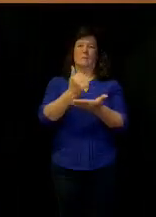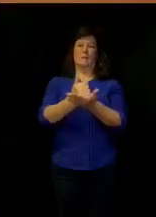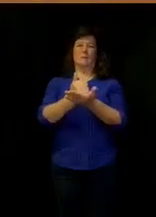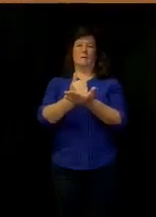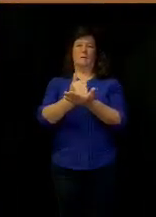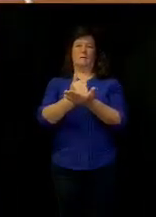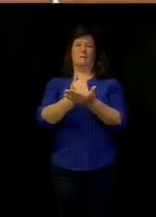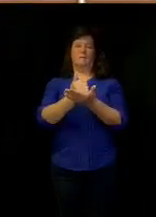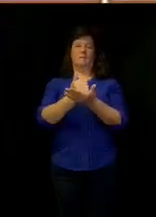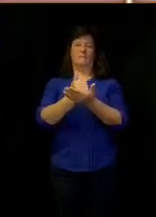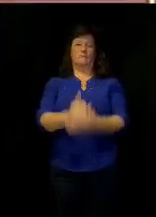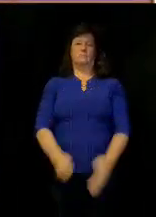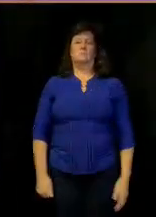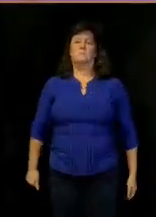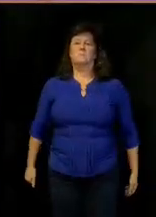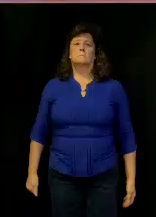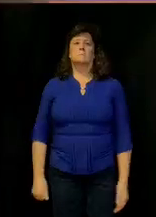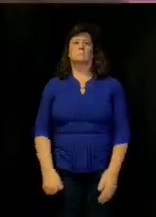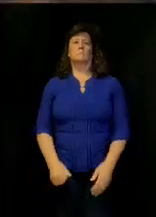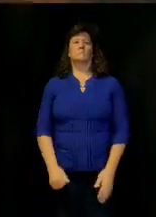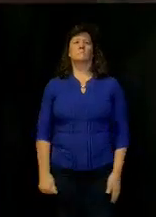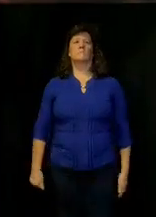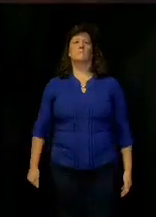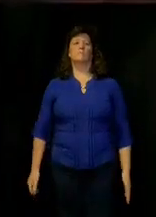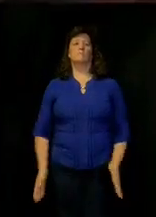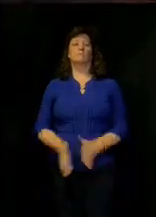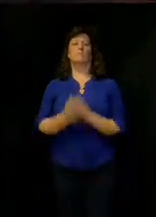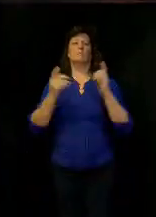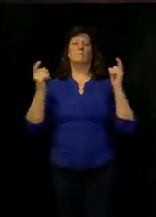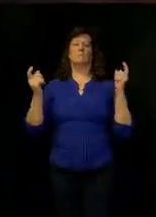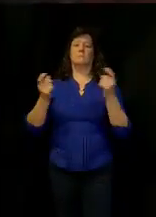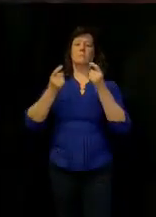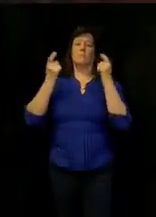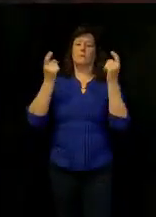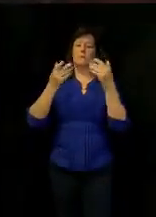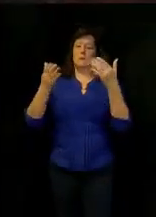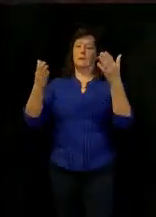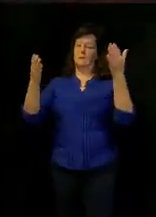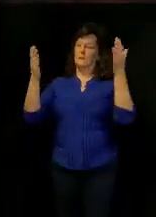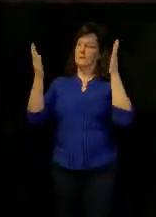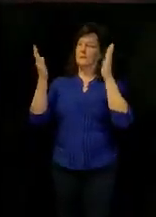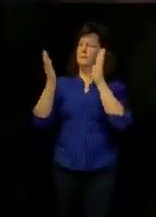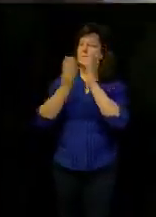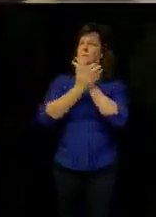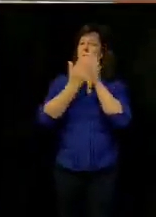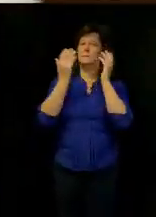Stand to your feet, praise the Lord. Hallelujah.